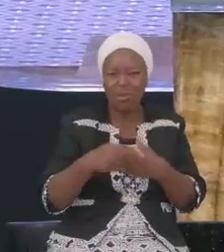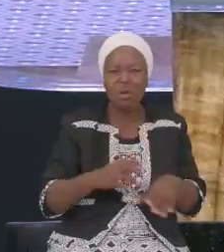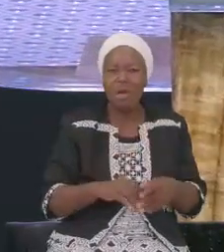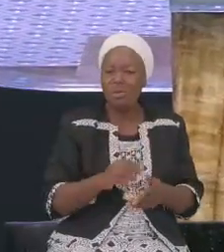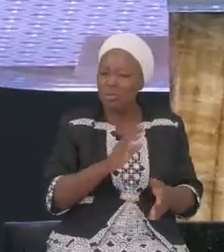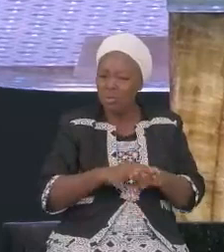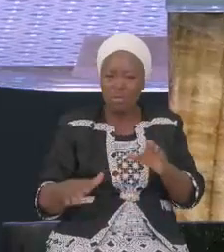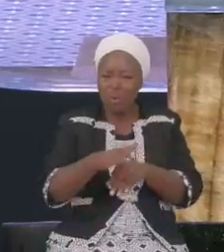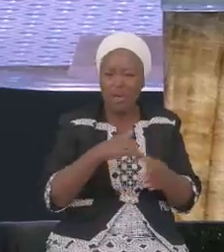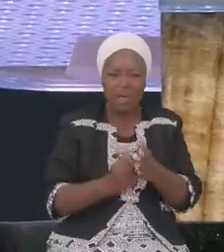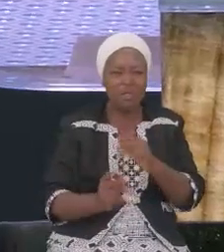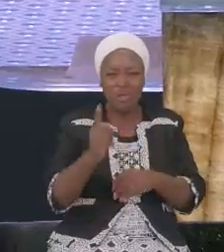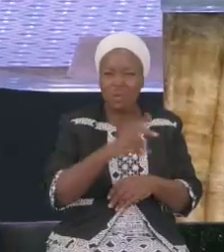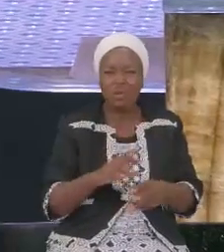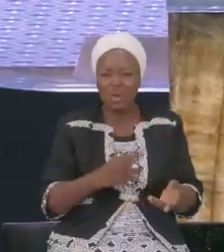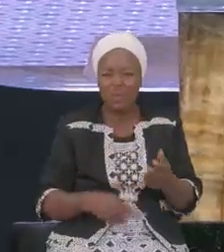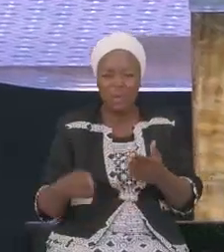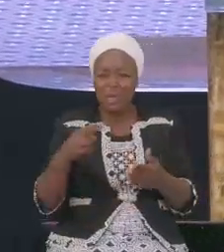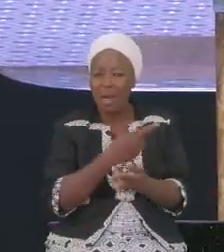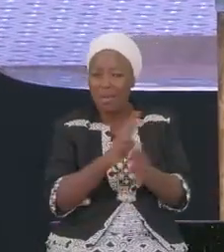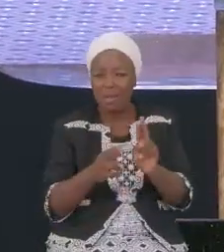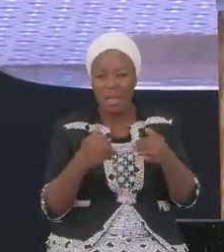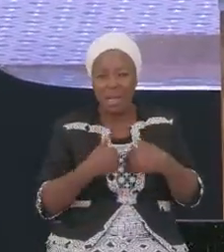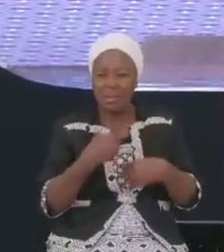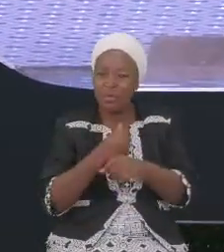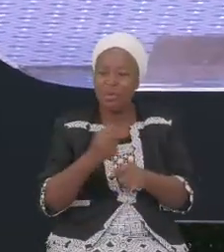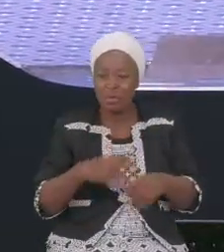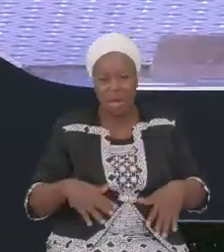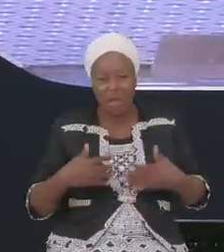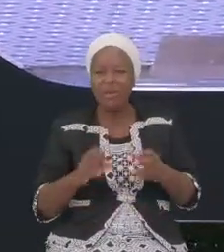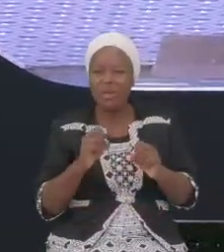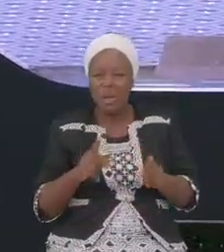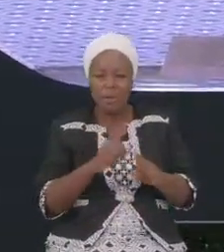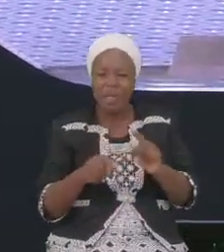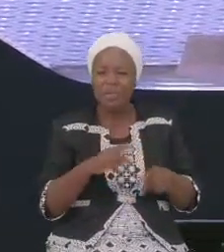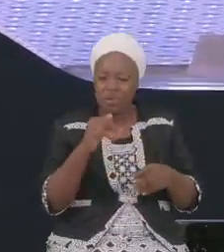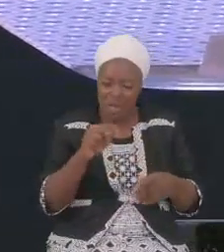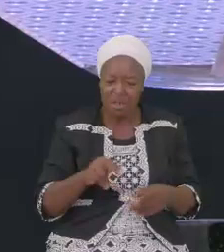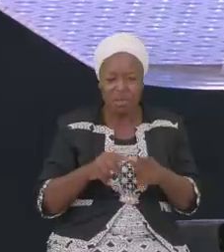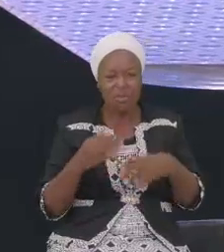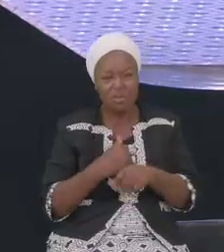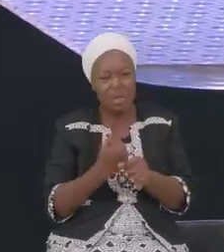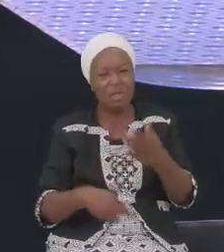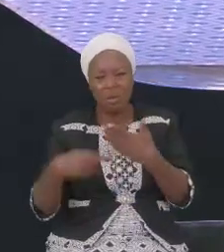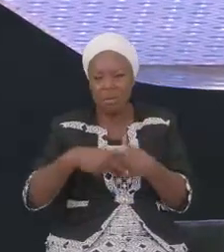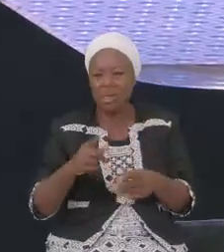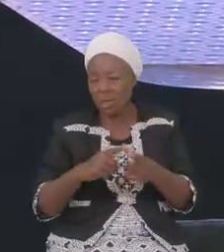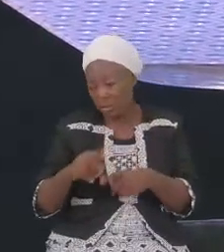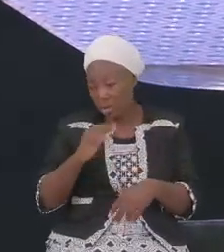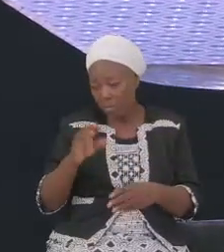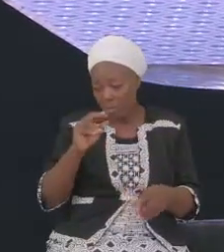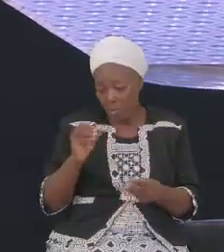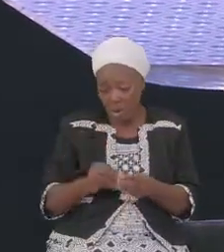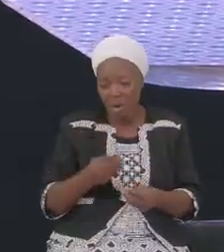your life right, don't cover it up. And now, are you more righteous now than you were when you were born again? When you were